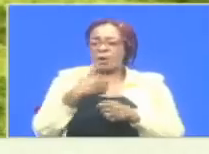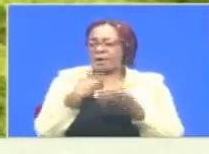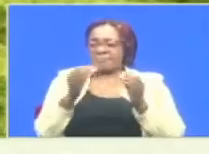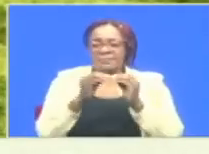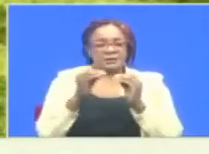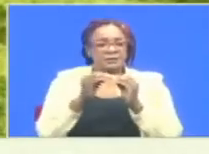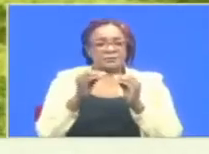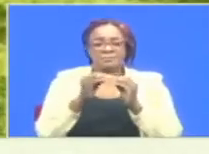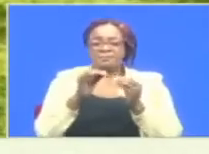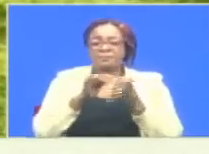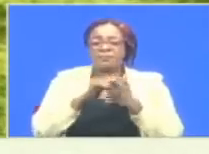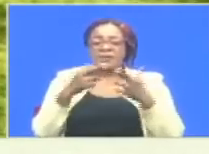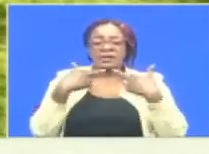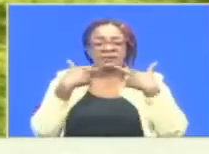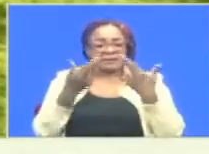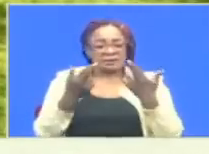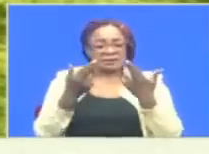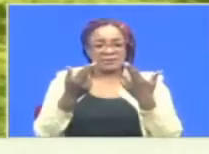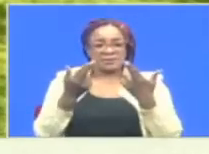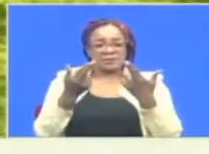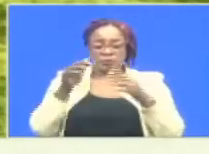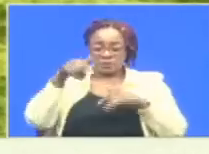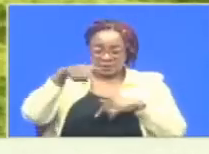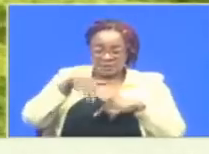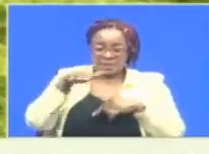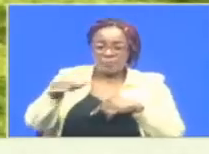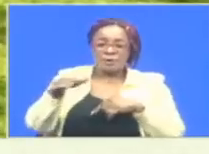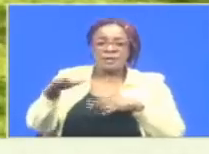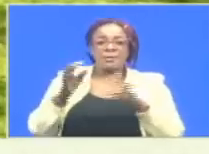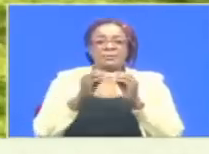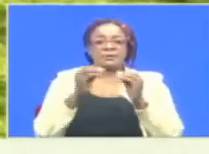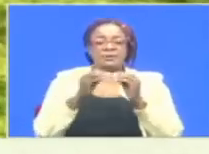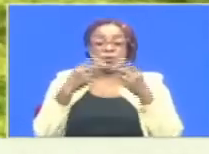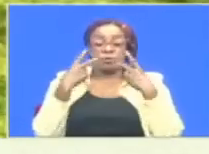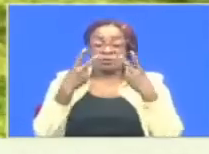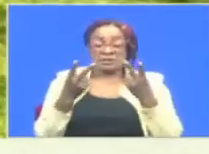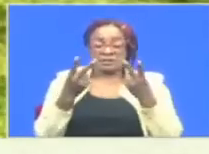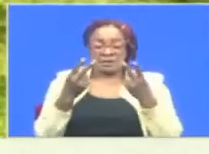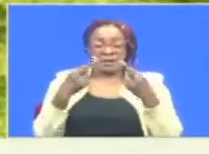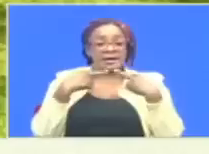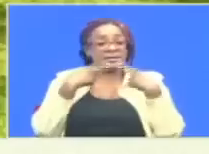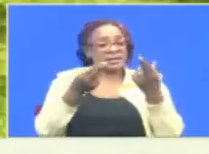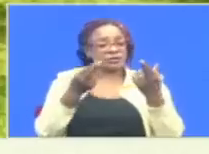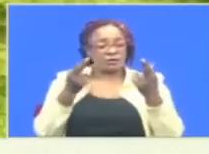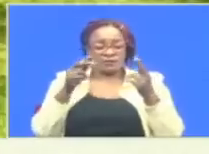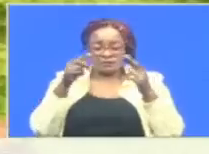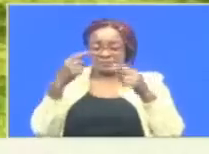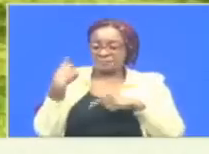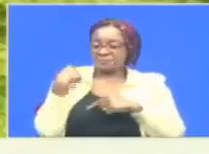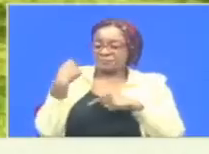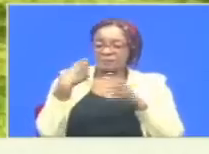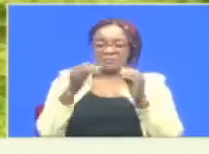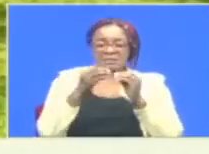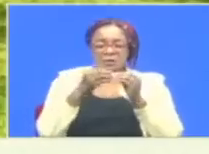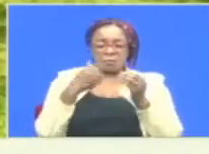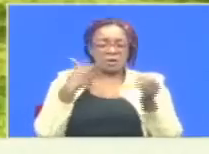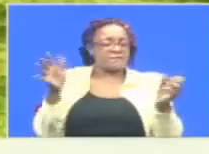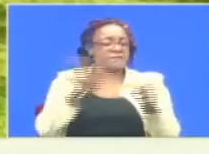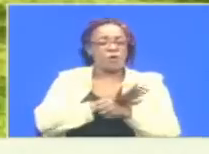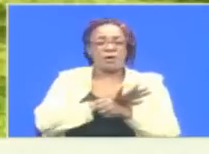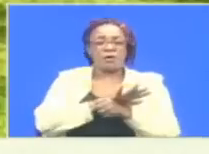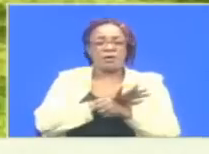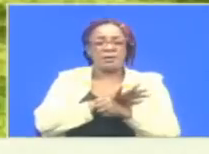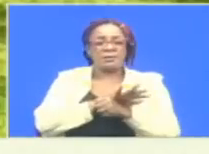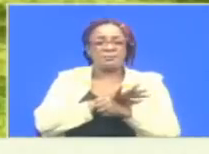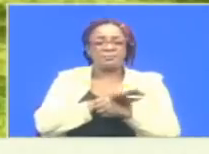that resulted into this morning's meeting. And you can see as an outcome of yesterday's meeting, you had a full house. So where